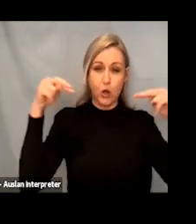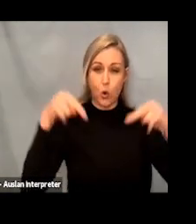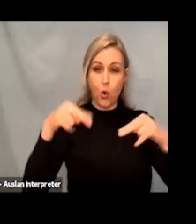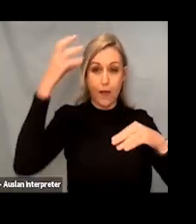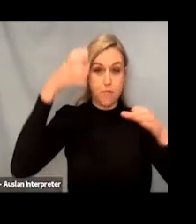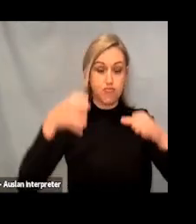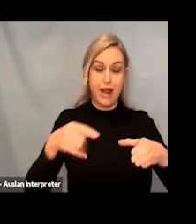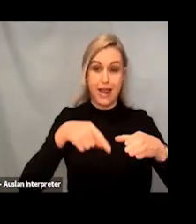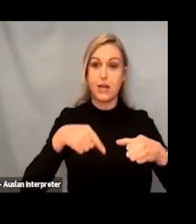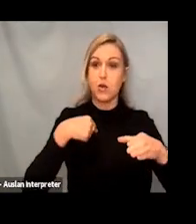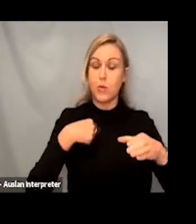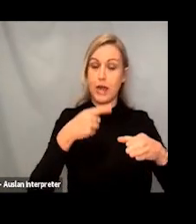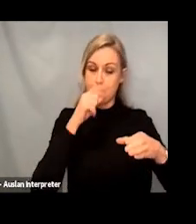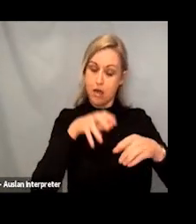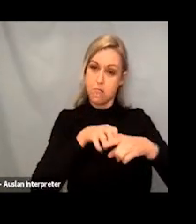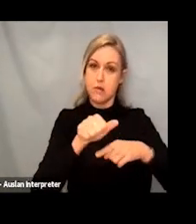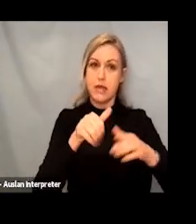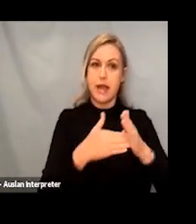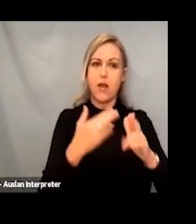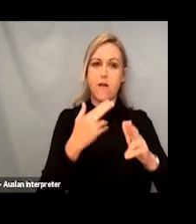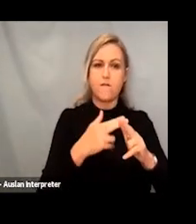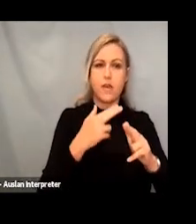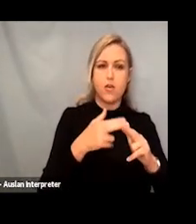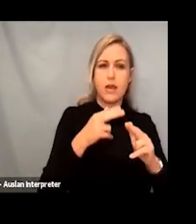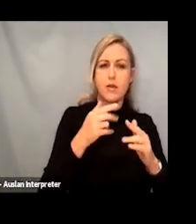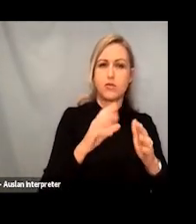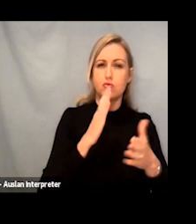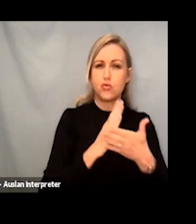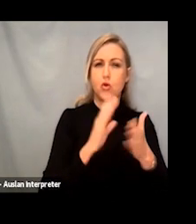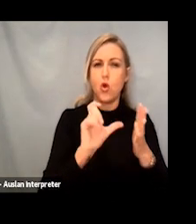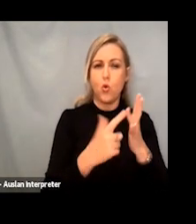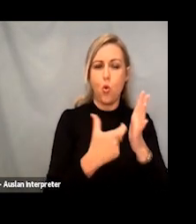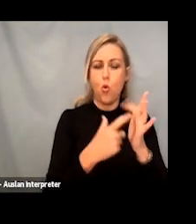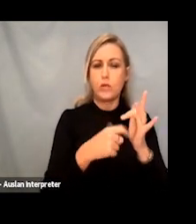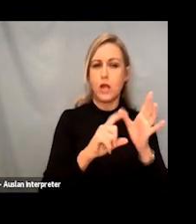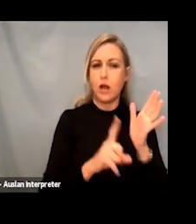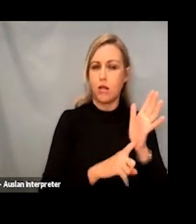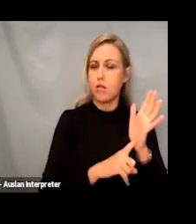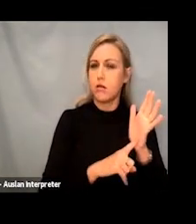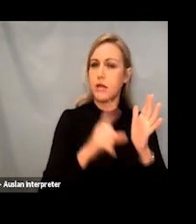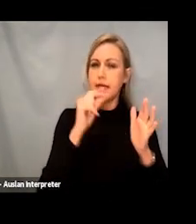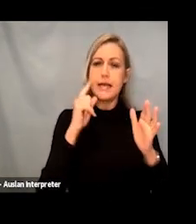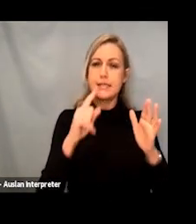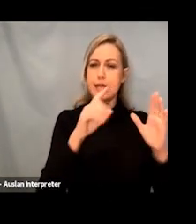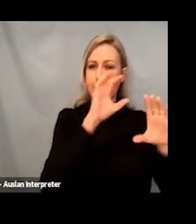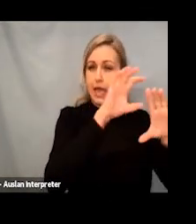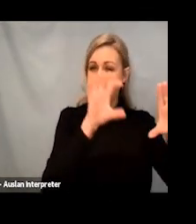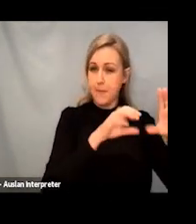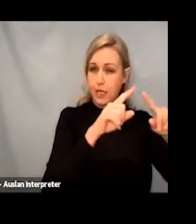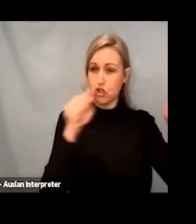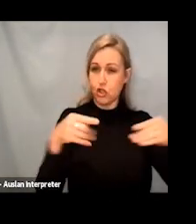shown us that it's very much a cortical receptor. You can see this heat map here from Gita Knudsen's team in